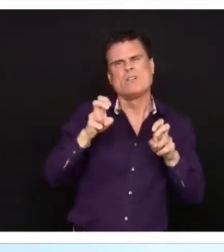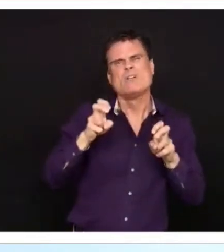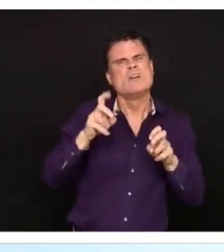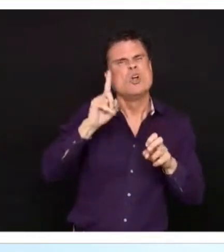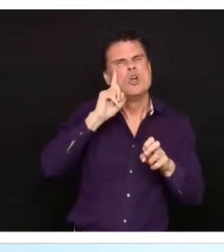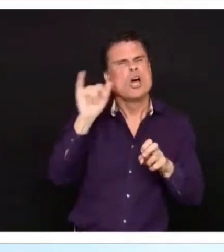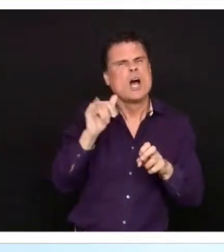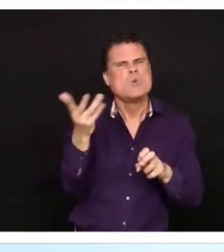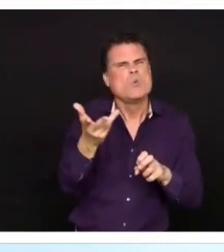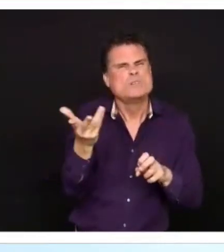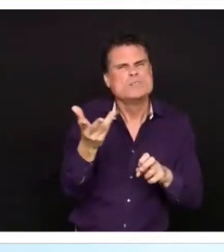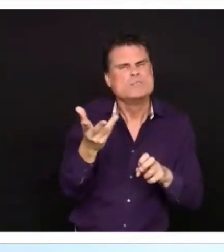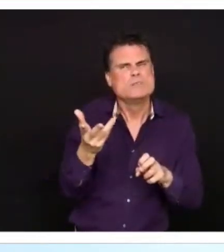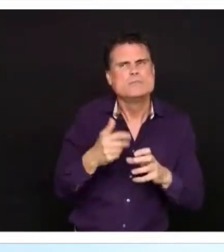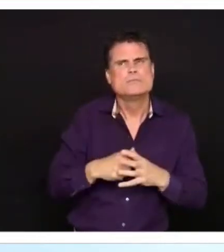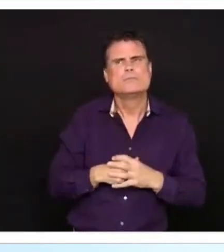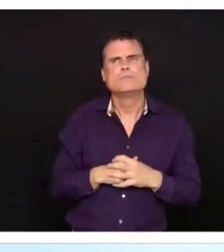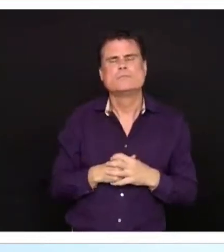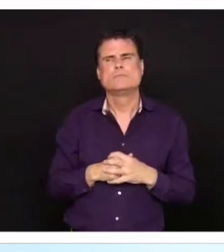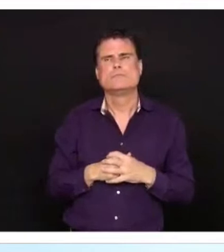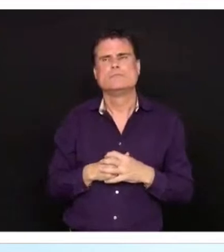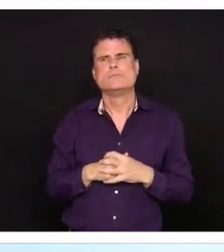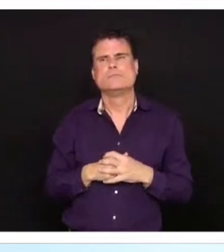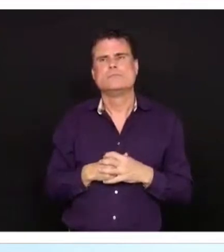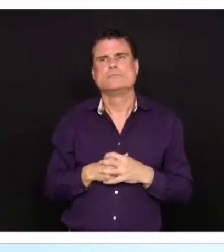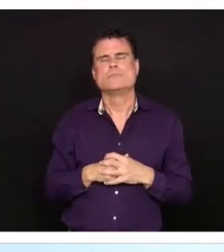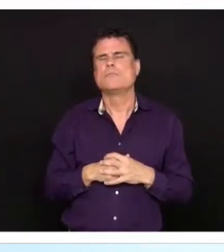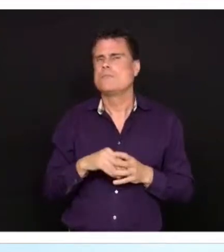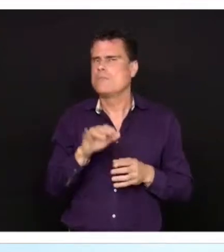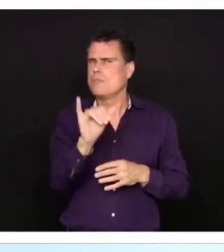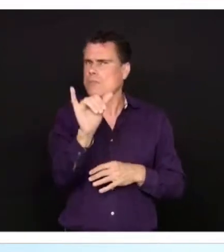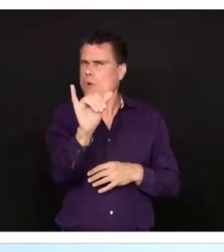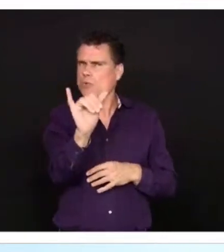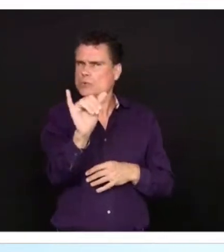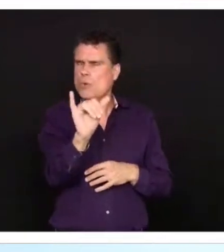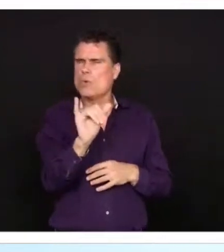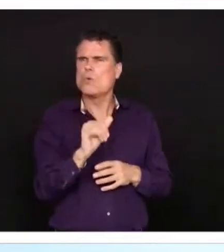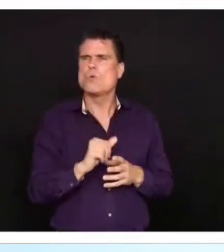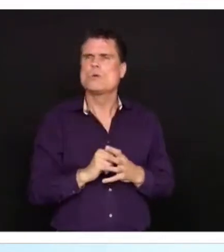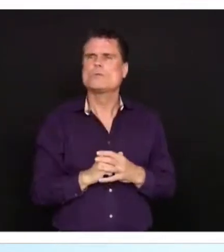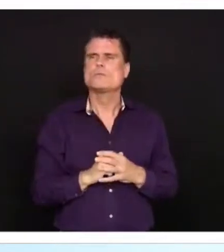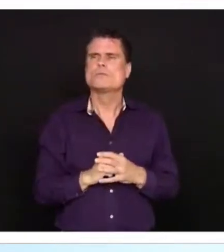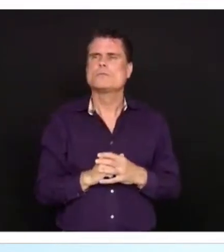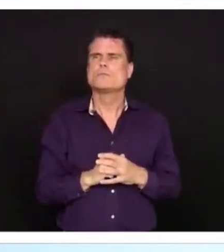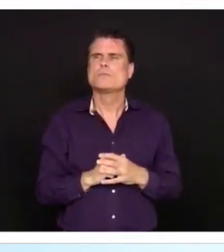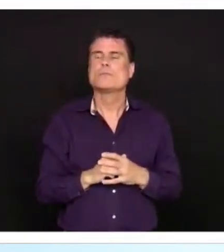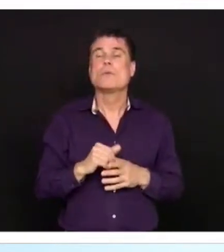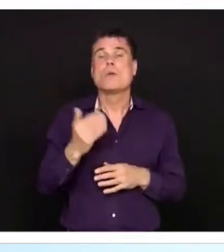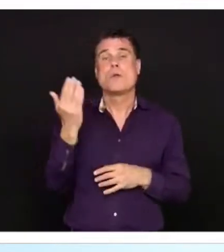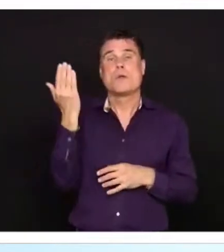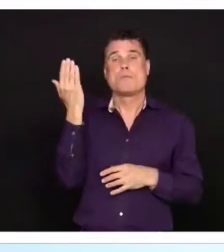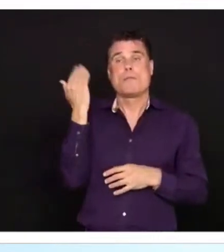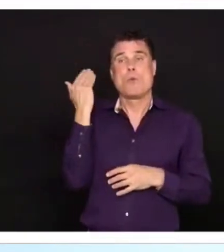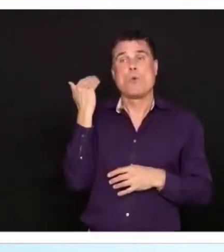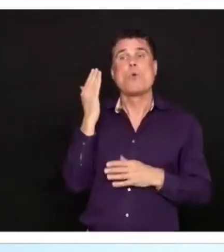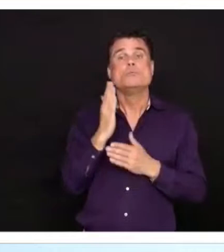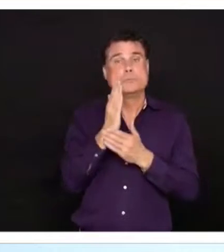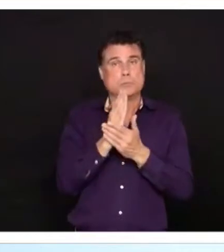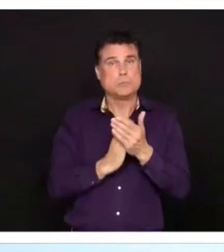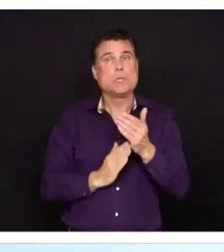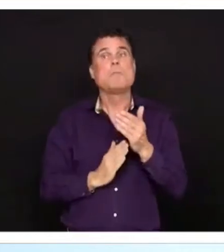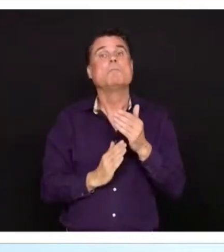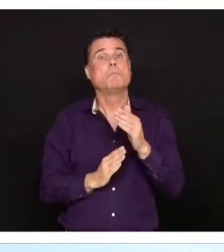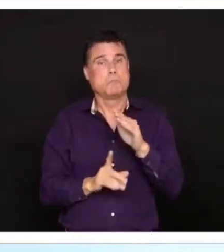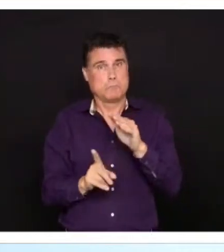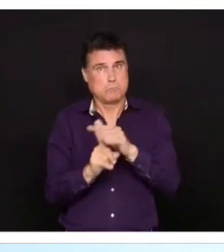stronger measures on restricting travel to places like the island? Yes, so a couple of things.